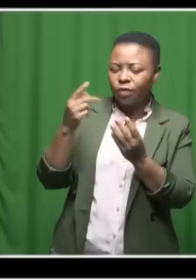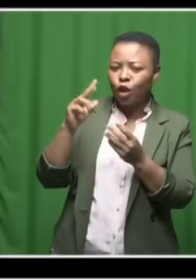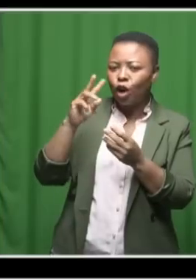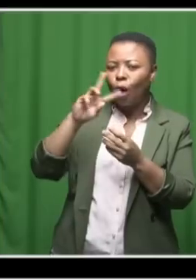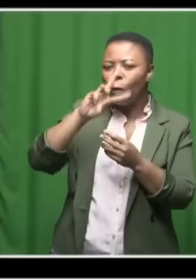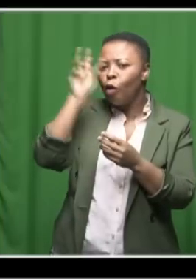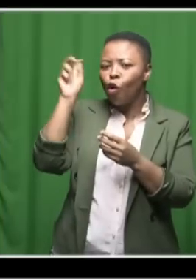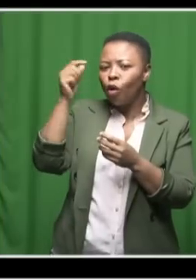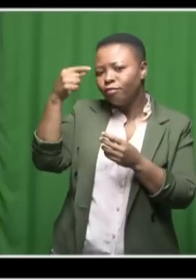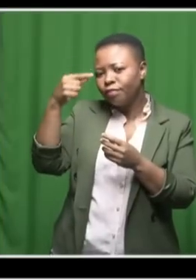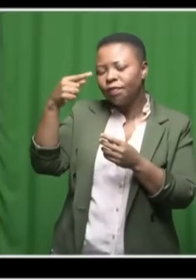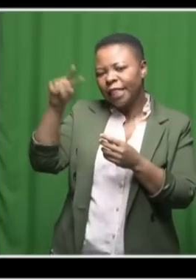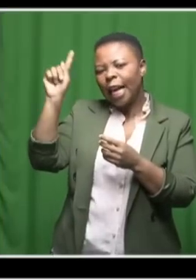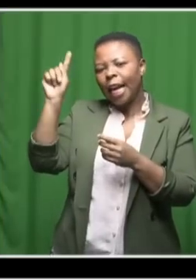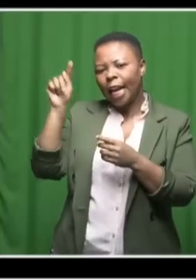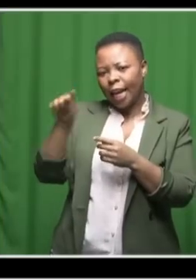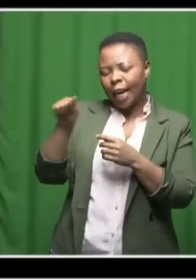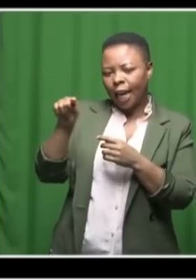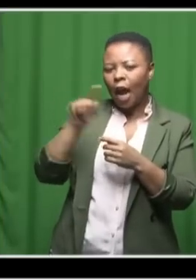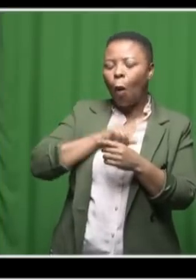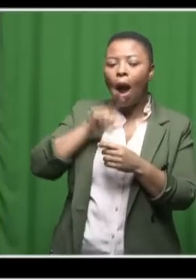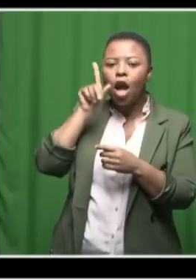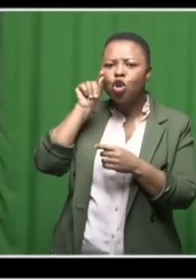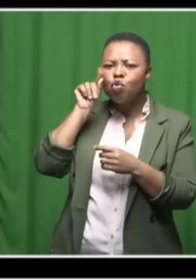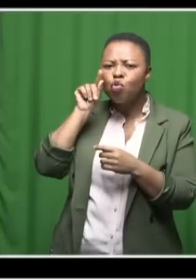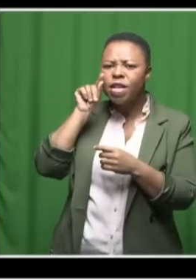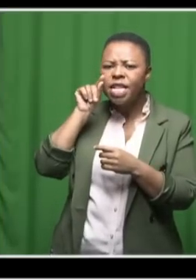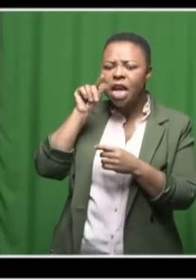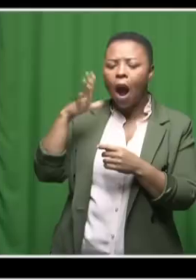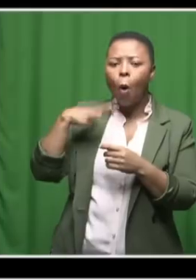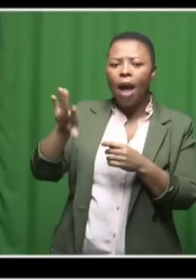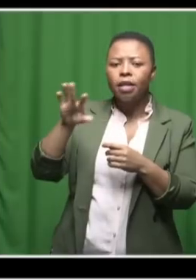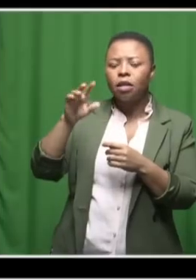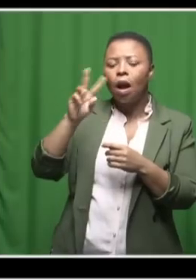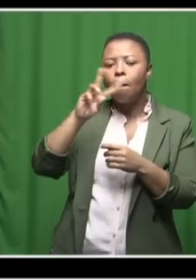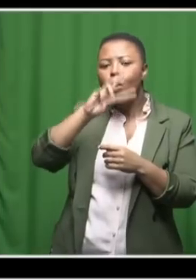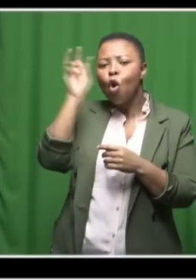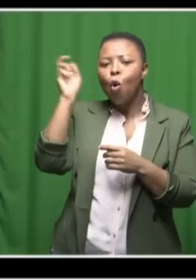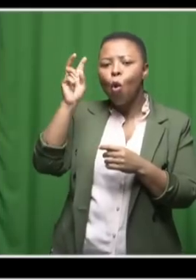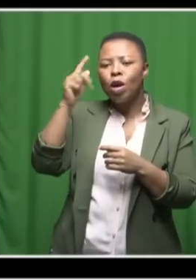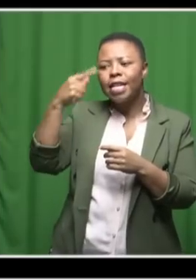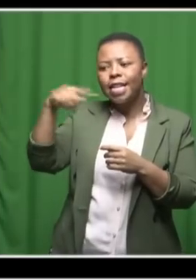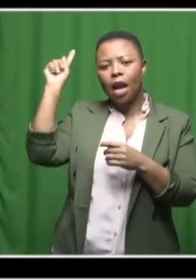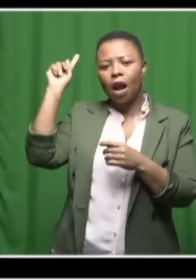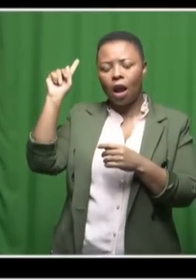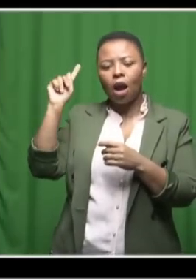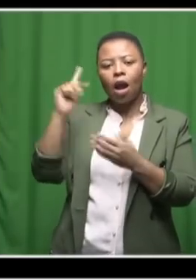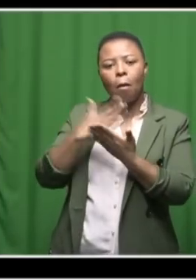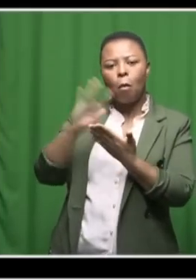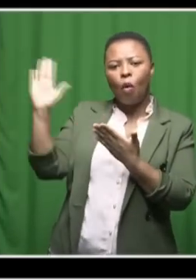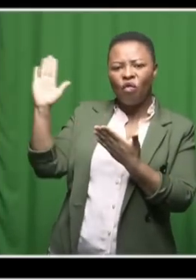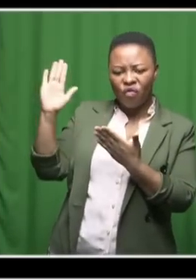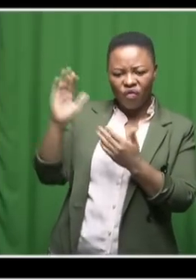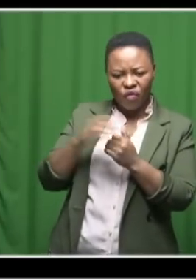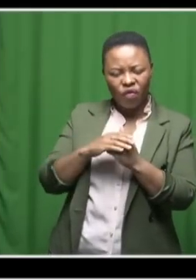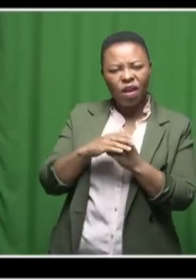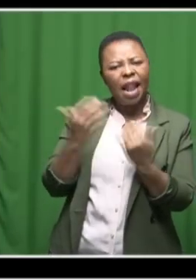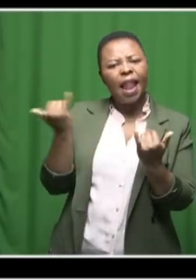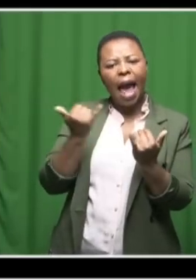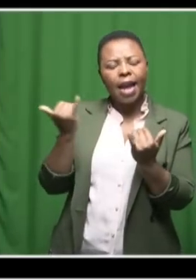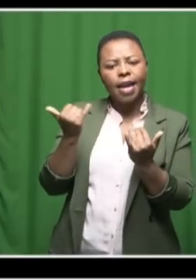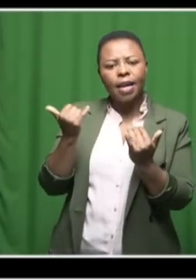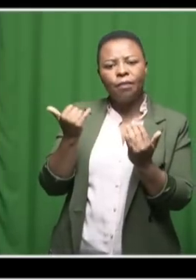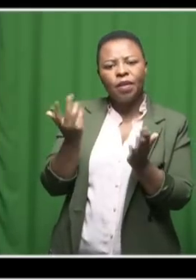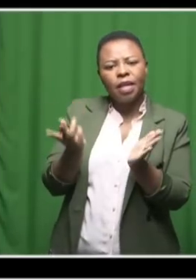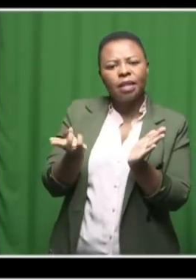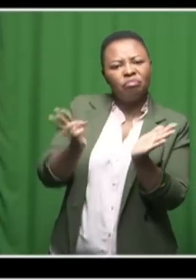tick was the big thing. And so now, as you know, Twitter want to remove the blue tick away. And it becomes a subscription-based thing now, that